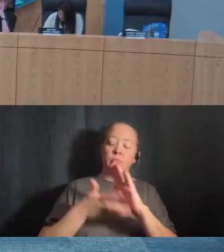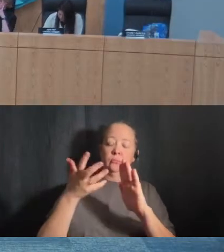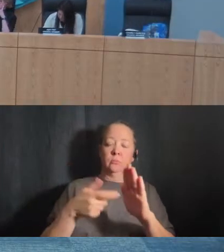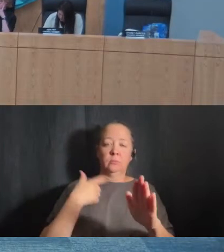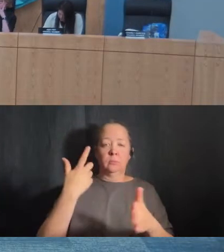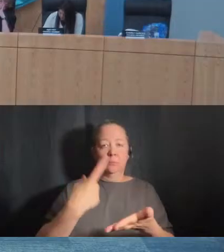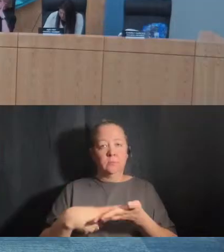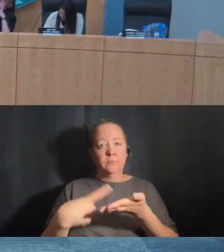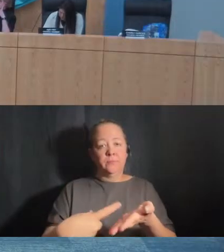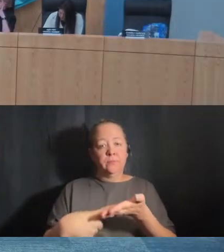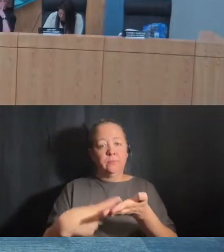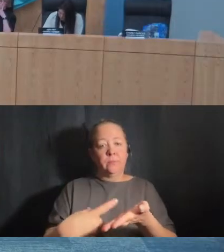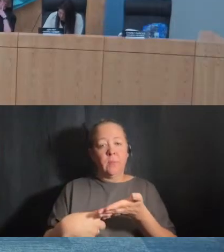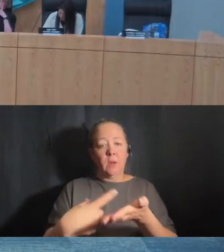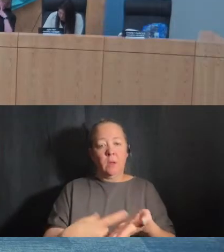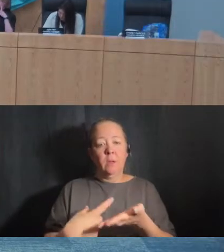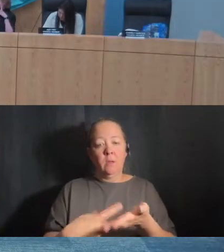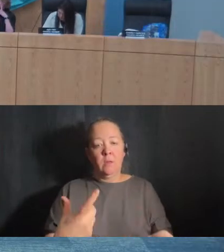Shouldn't do that on June 11th, probably.